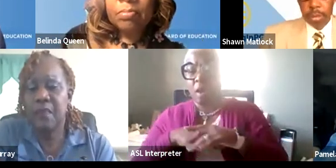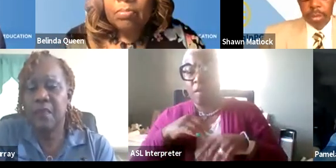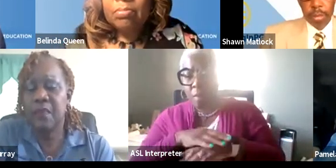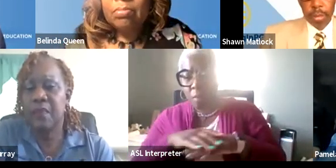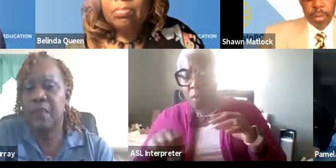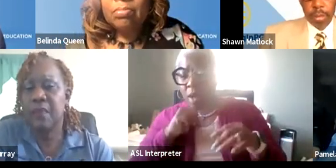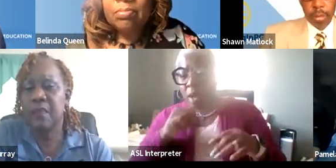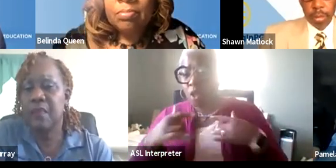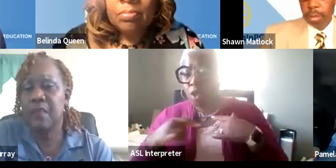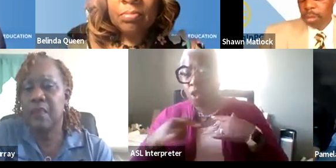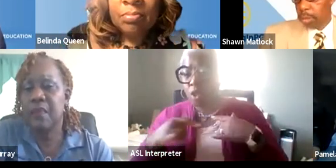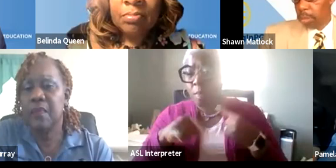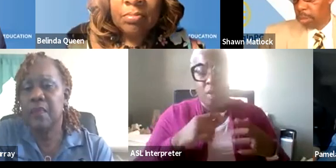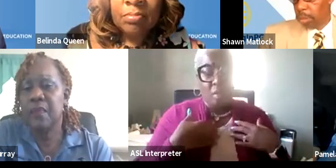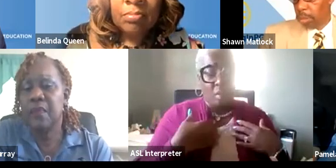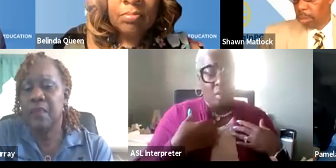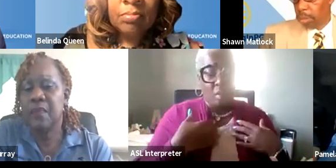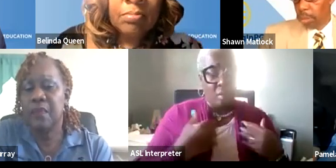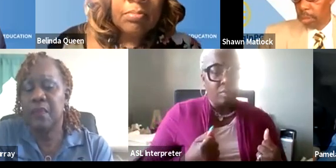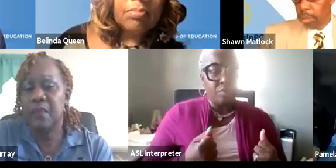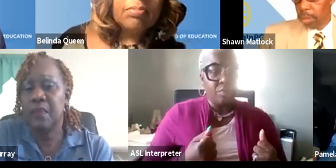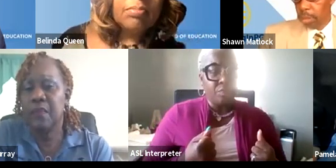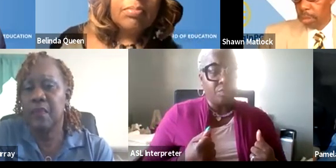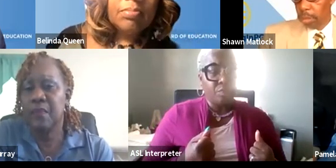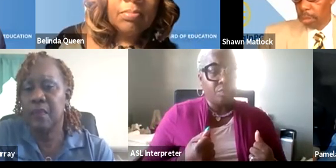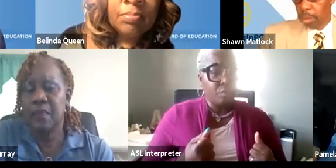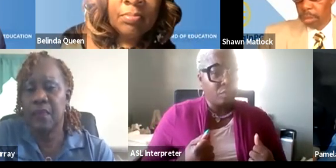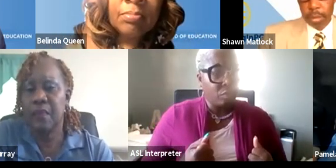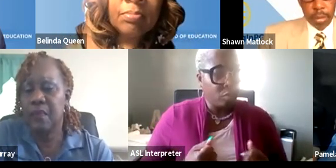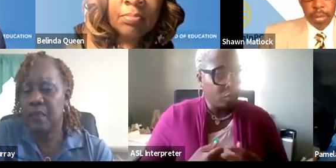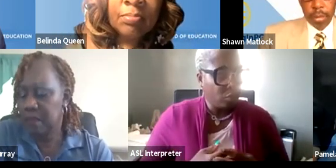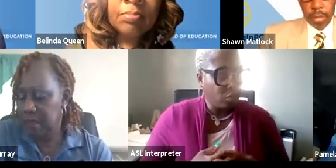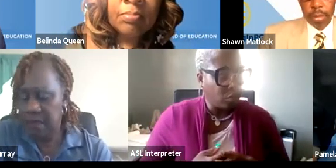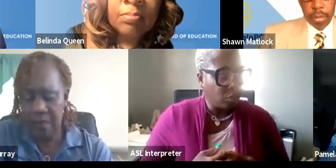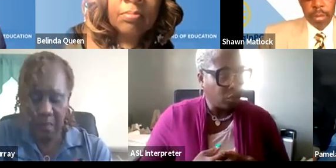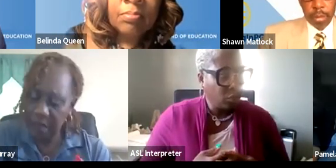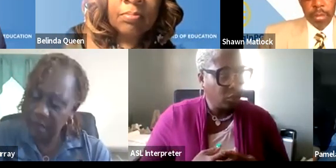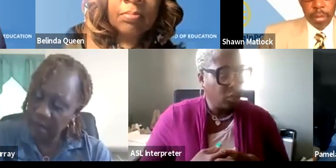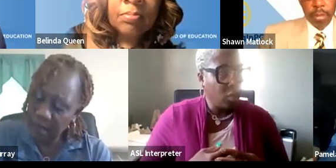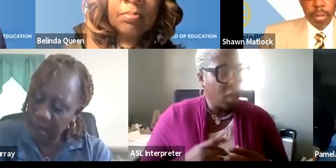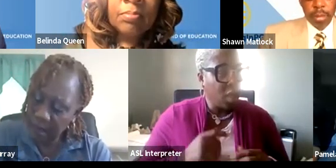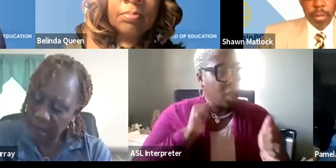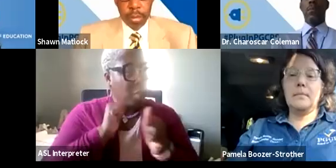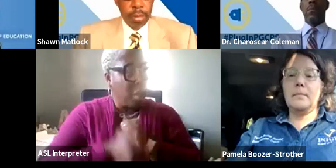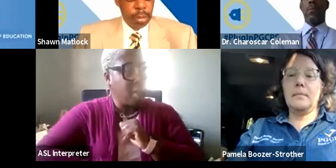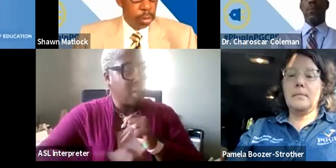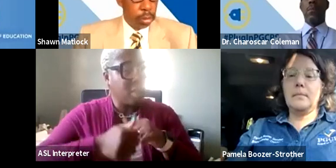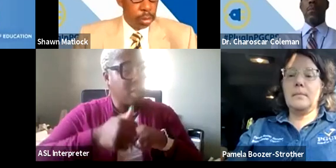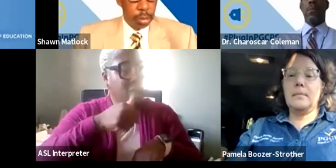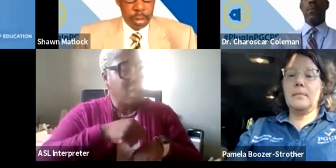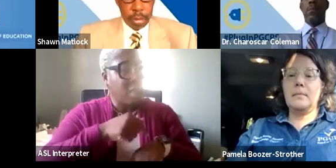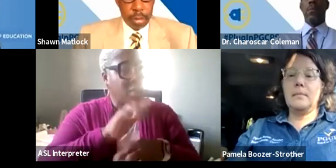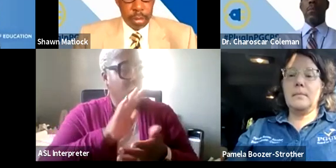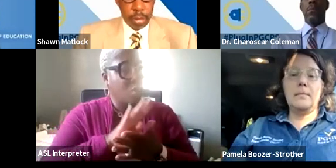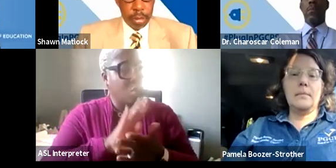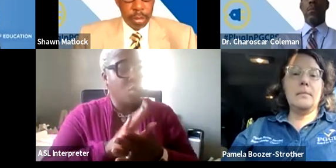well-being, they really cannot concentrate on classes. So it is way past time that this school